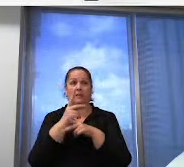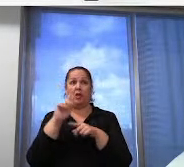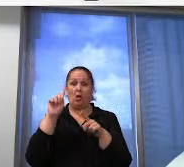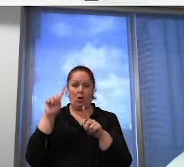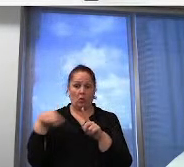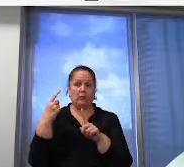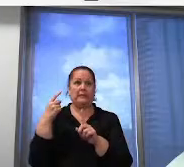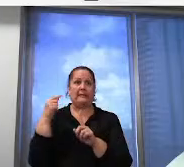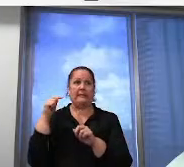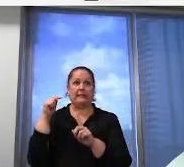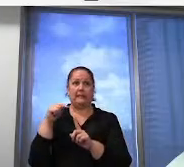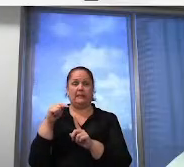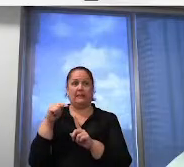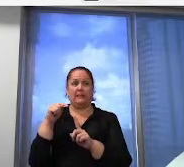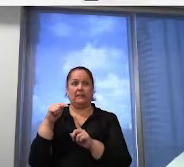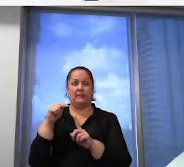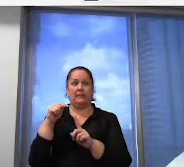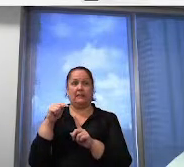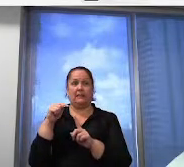specifically or only